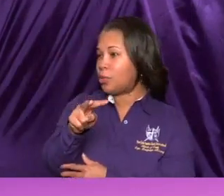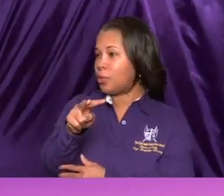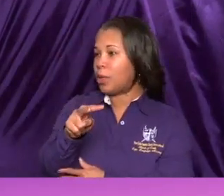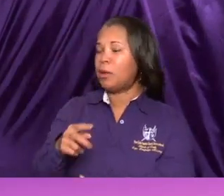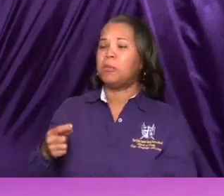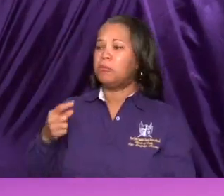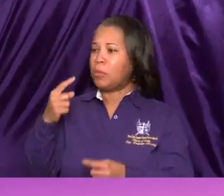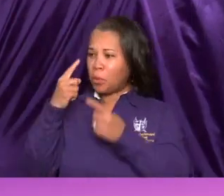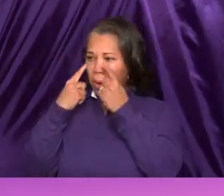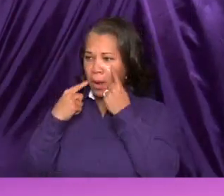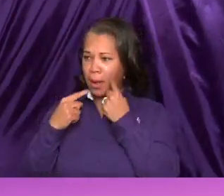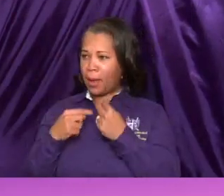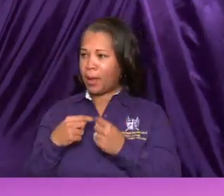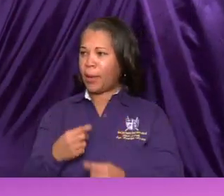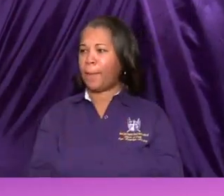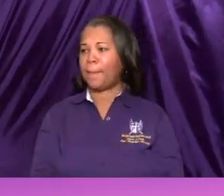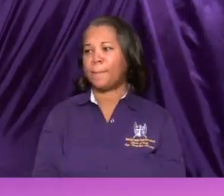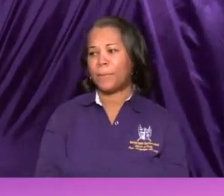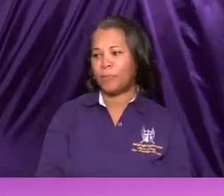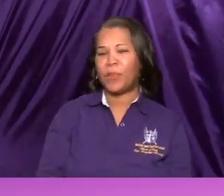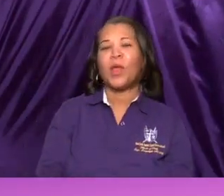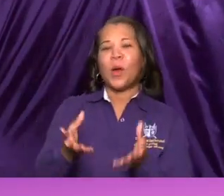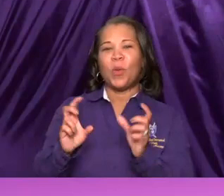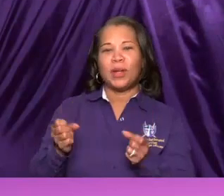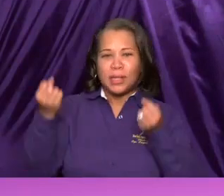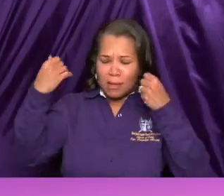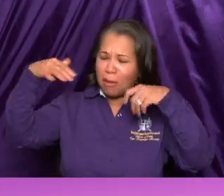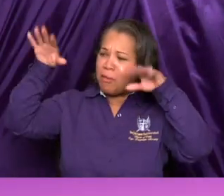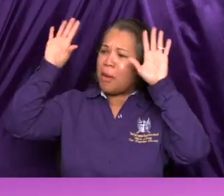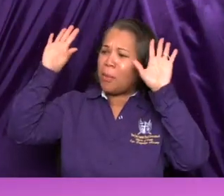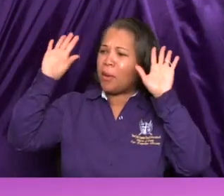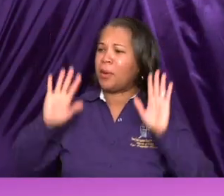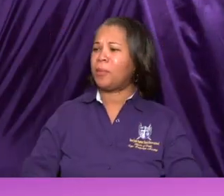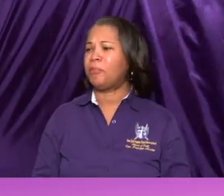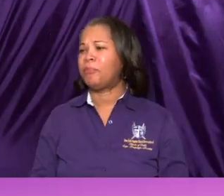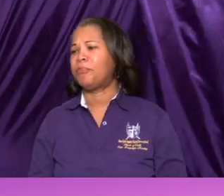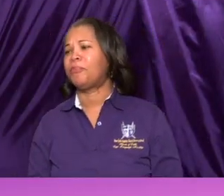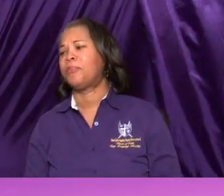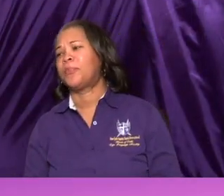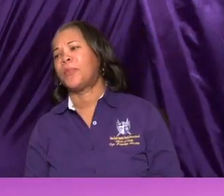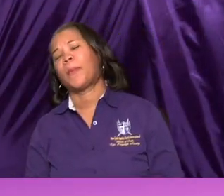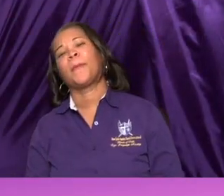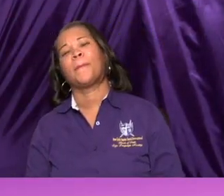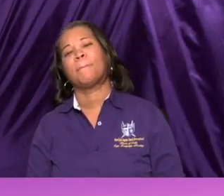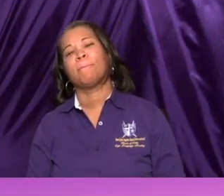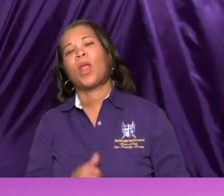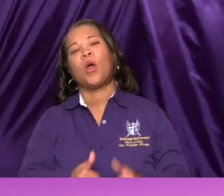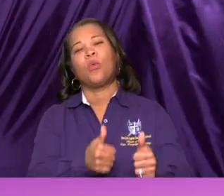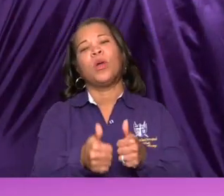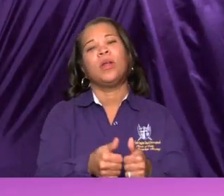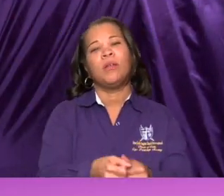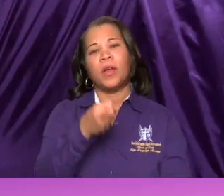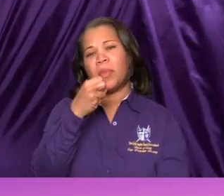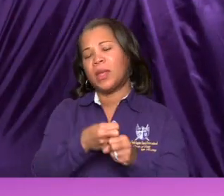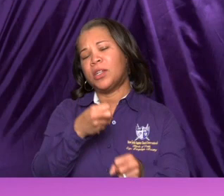up. He sees you wanting to give up. He sees you running from the issue.